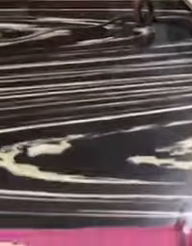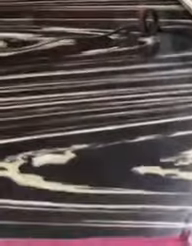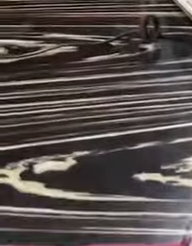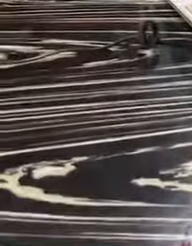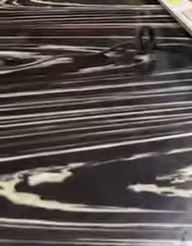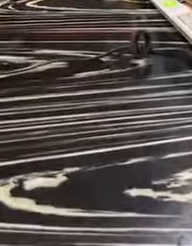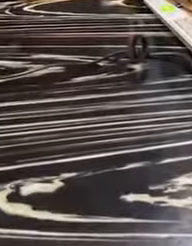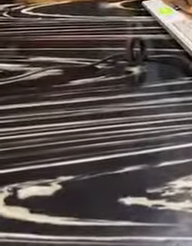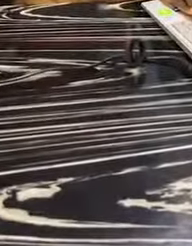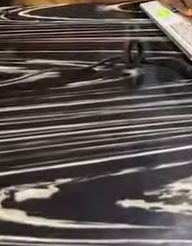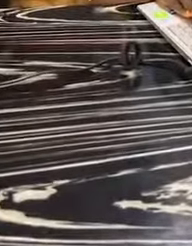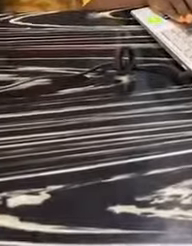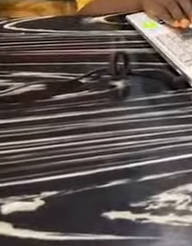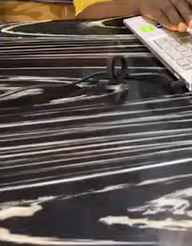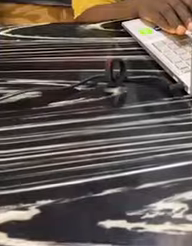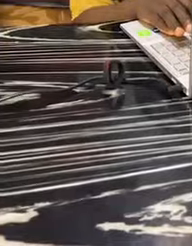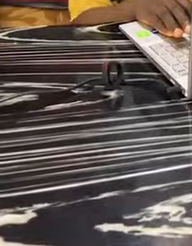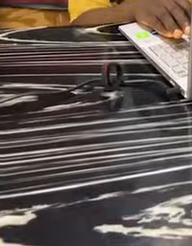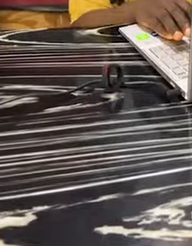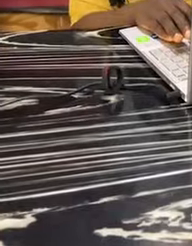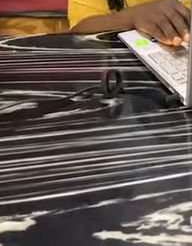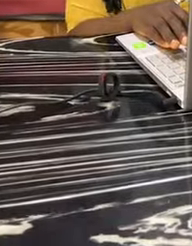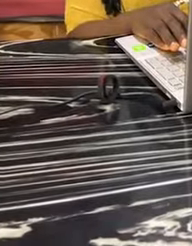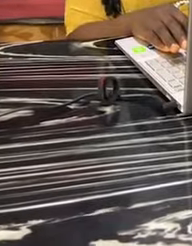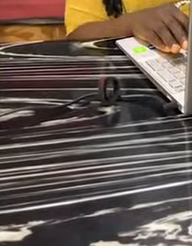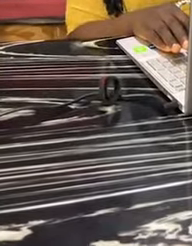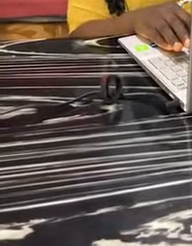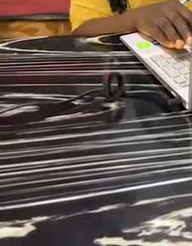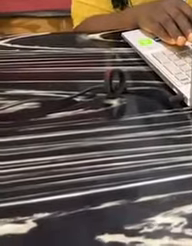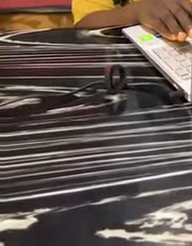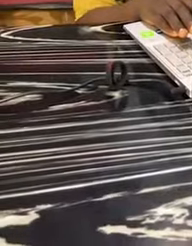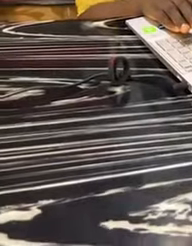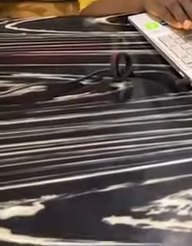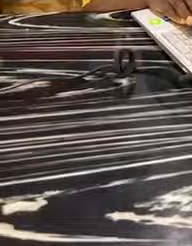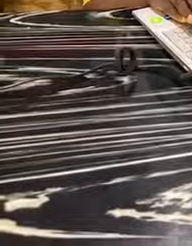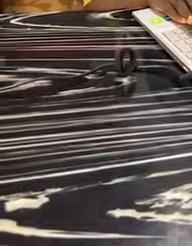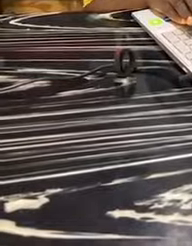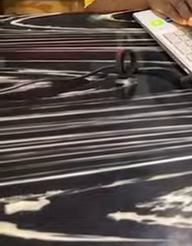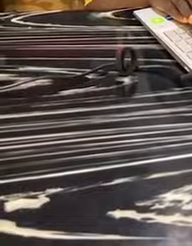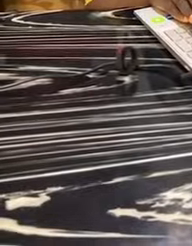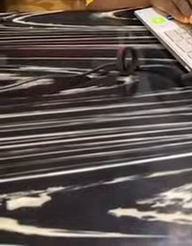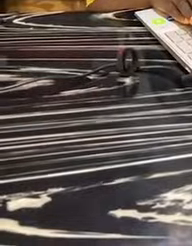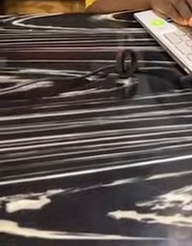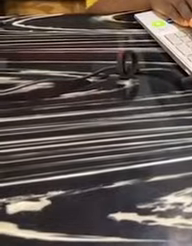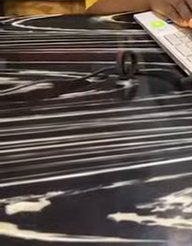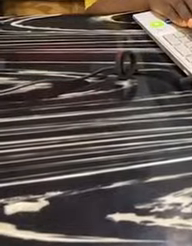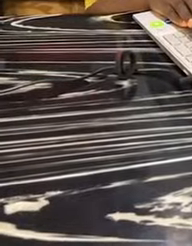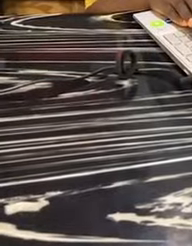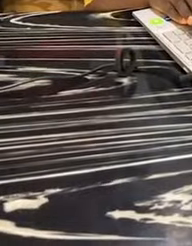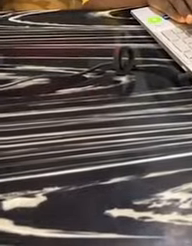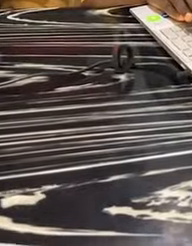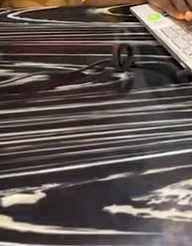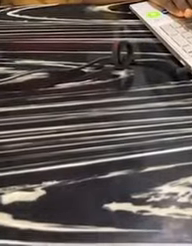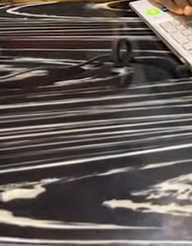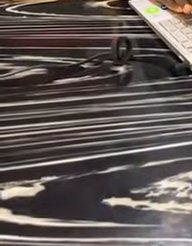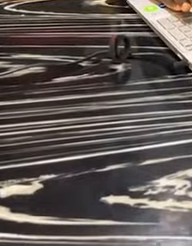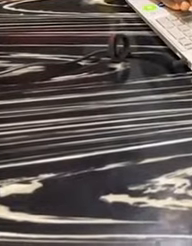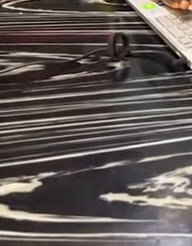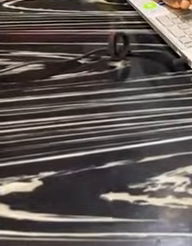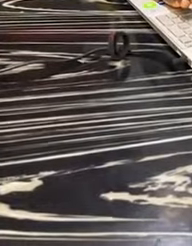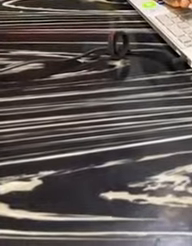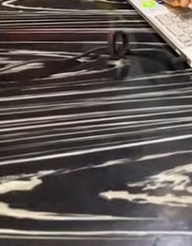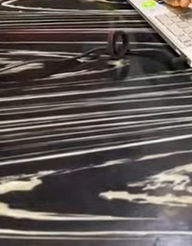Queen of the Eagles. At this juncture, we will be leaving the room open to